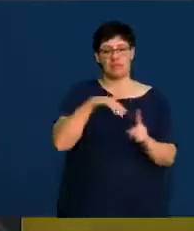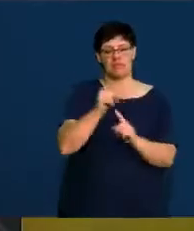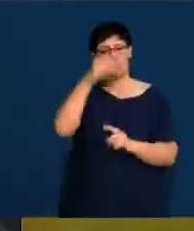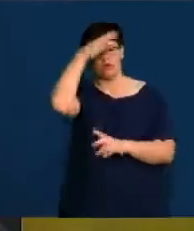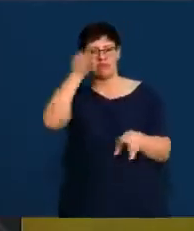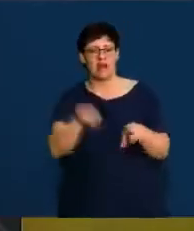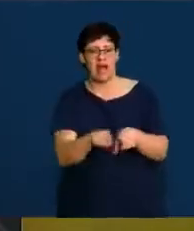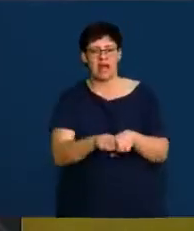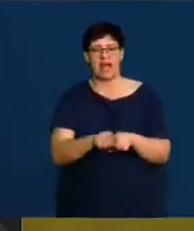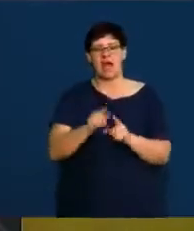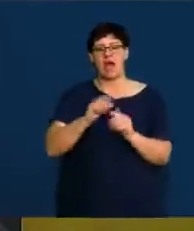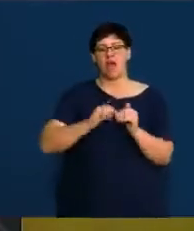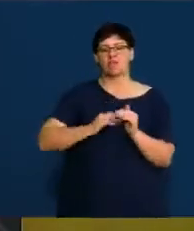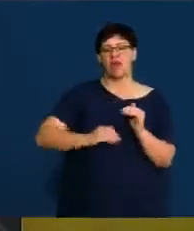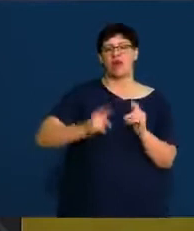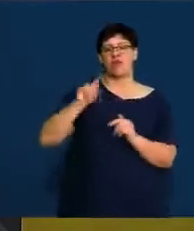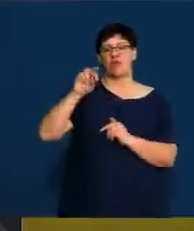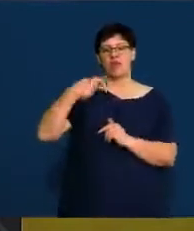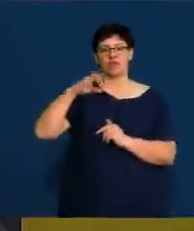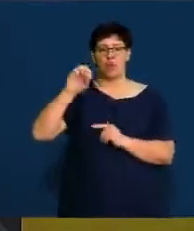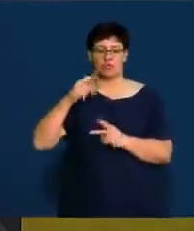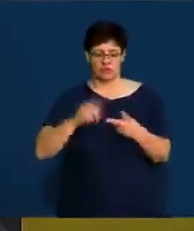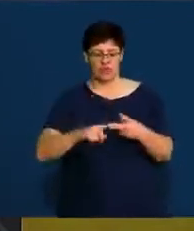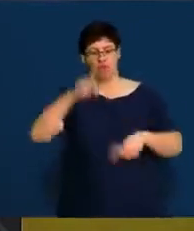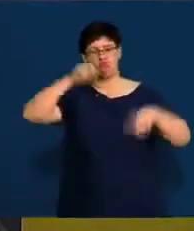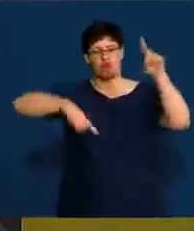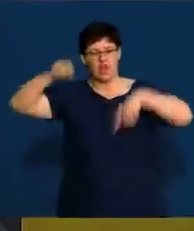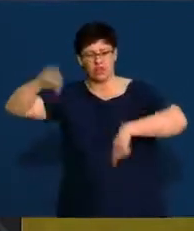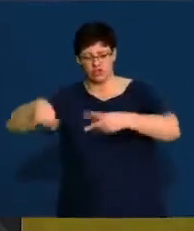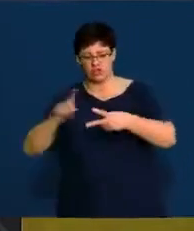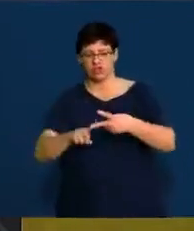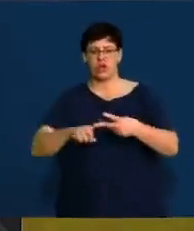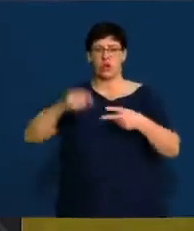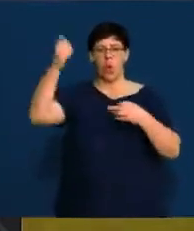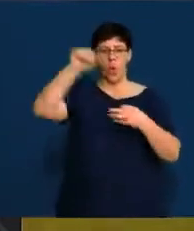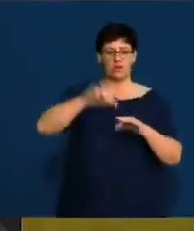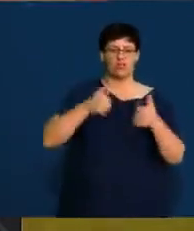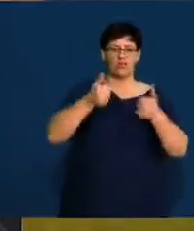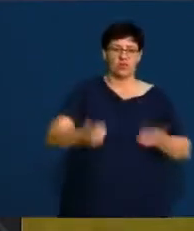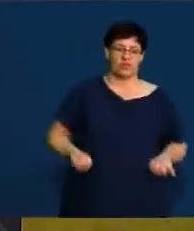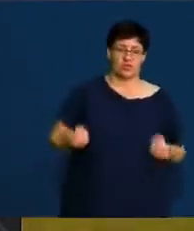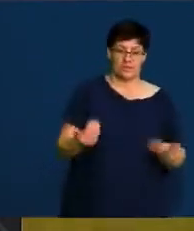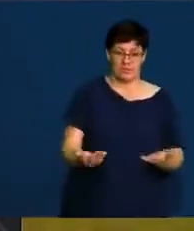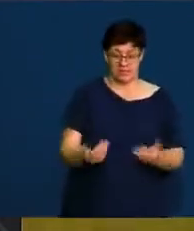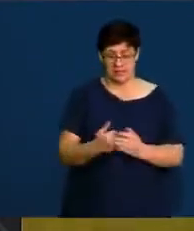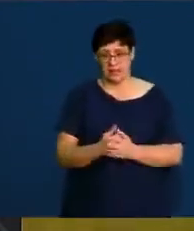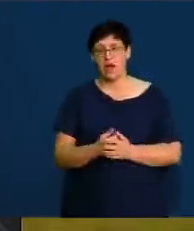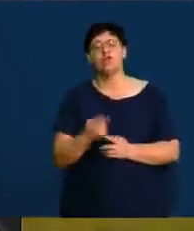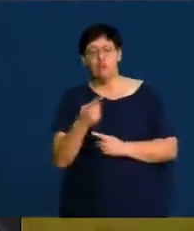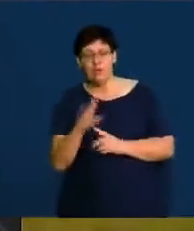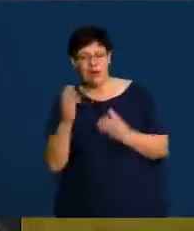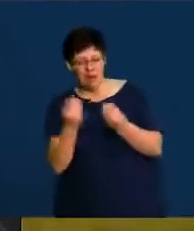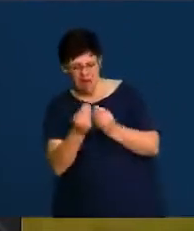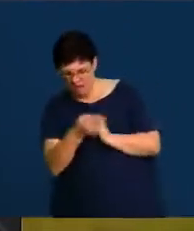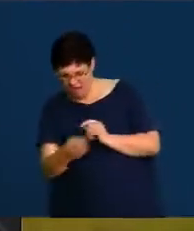like threshold population, range, as well as the order of goods and services. Bringing all that knowledge